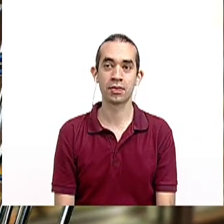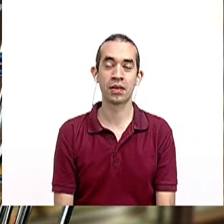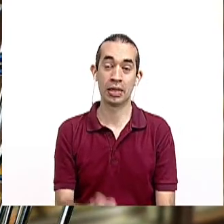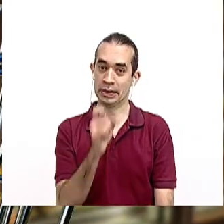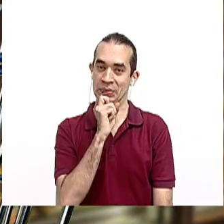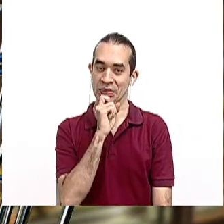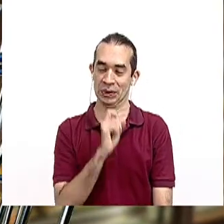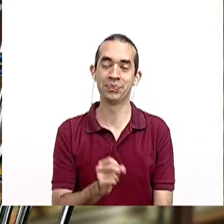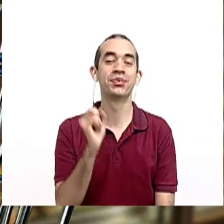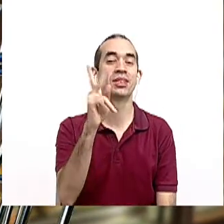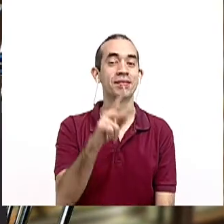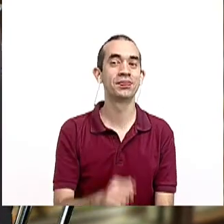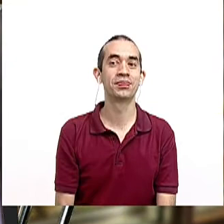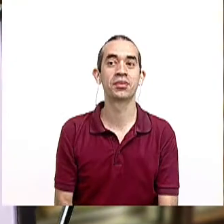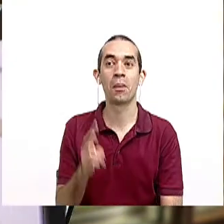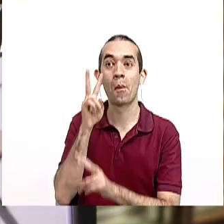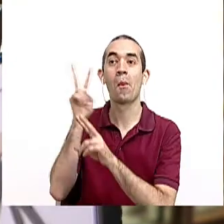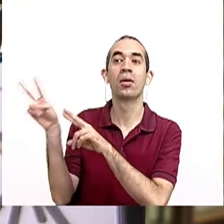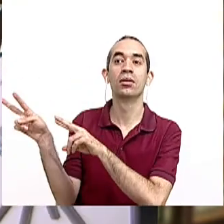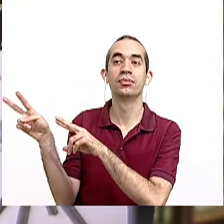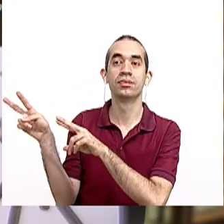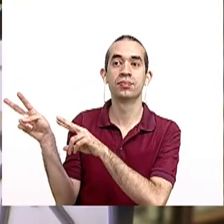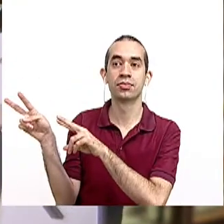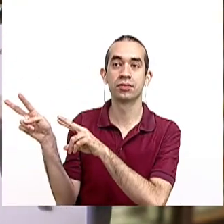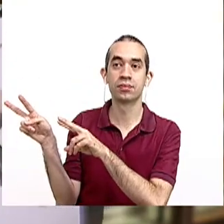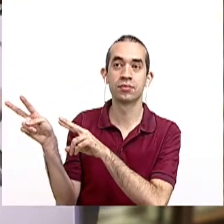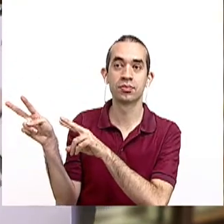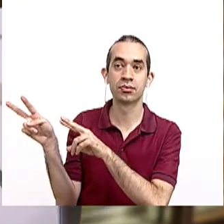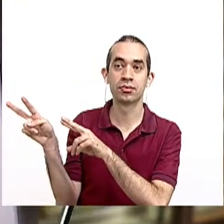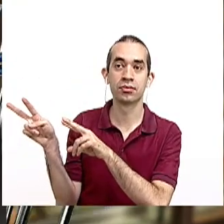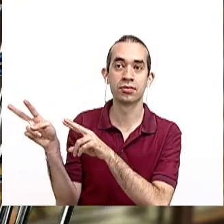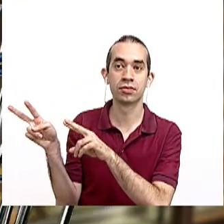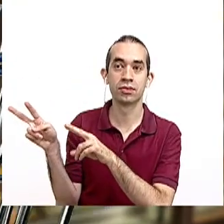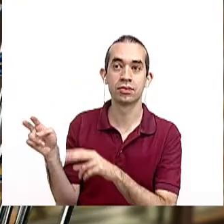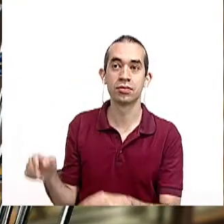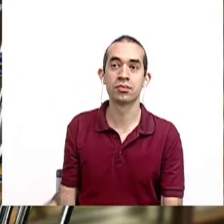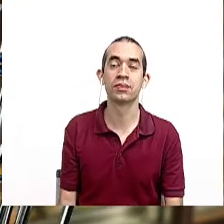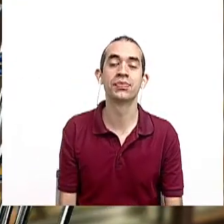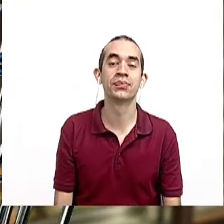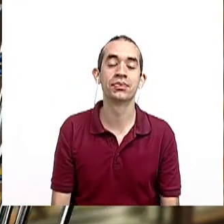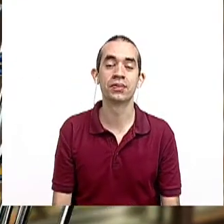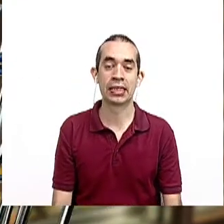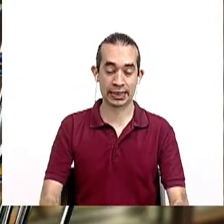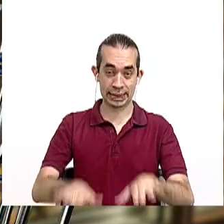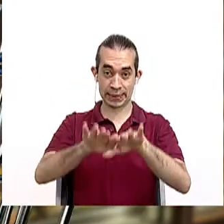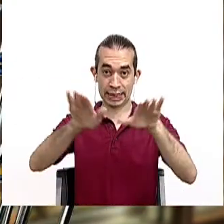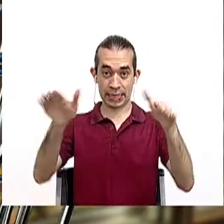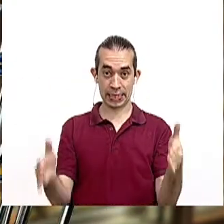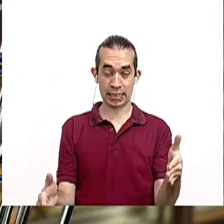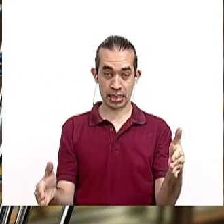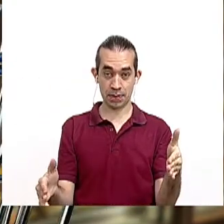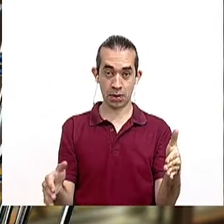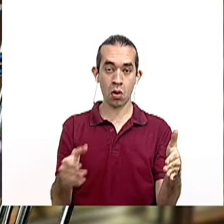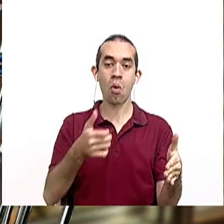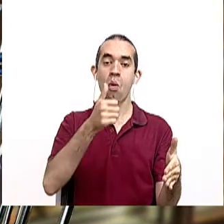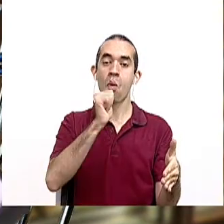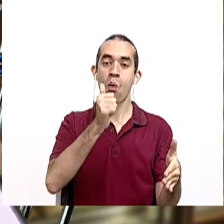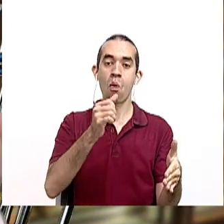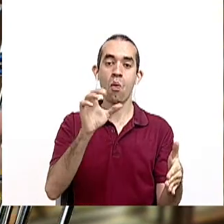difficult. Okay, let's look at the other. It says there is some water on the